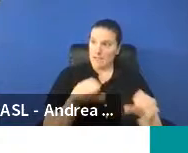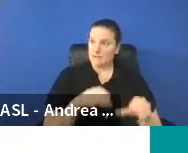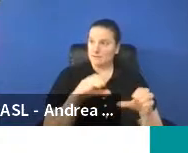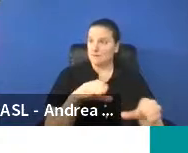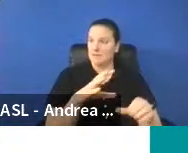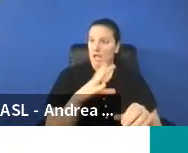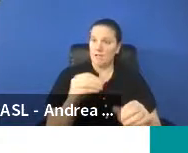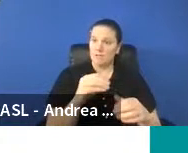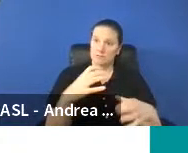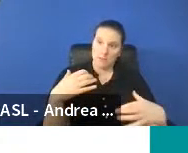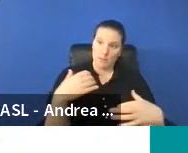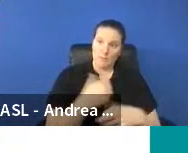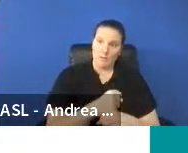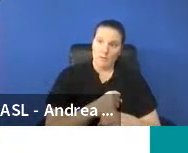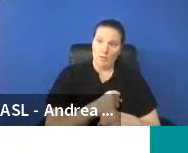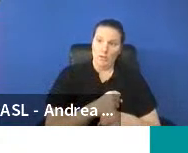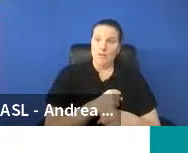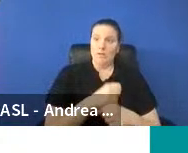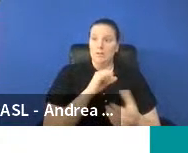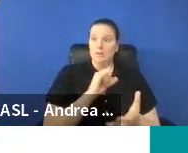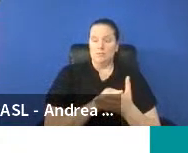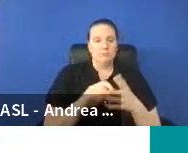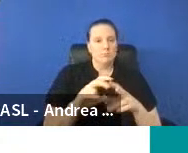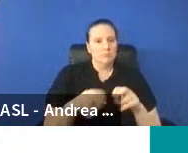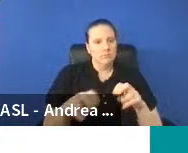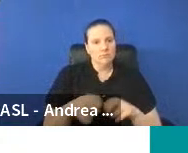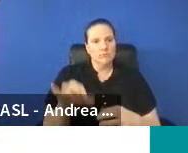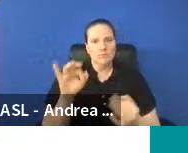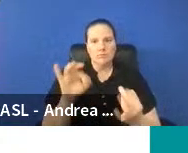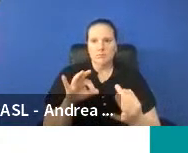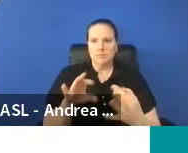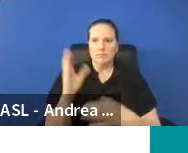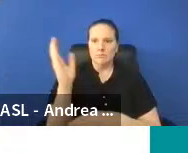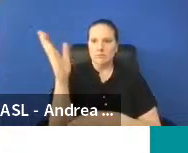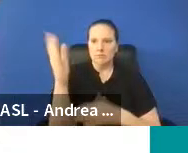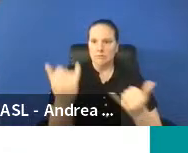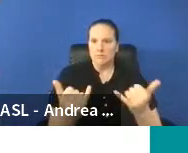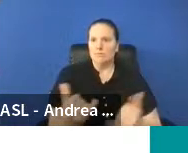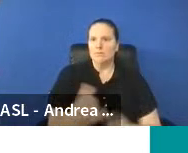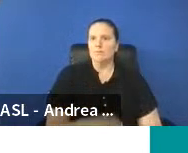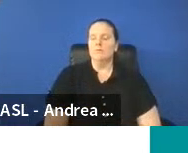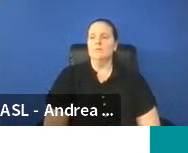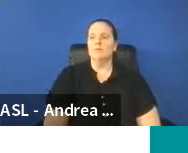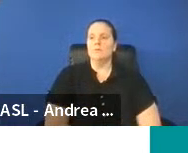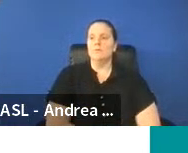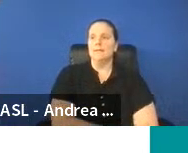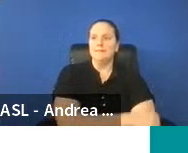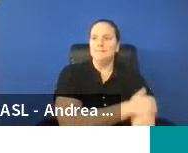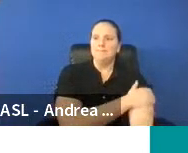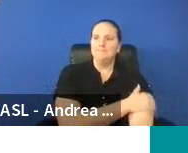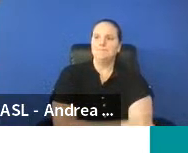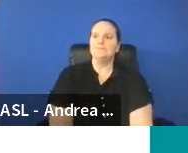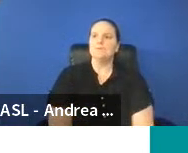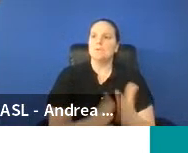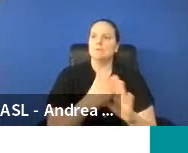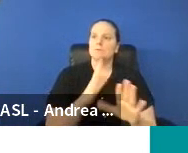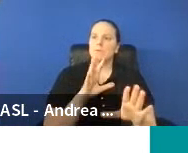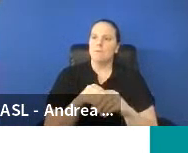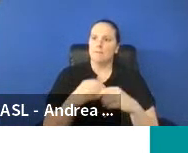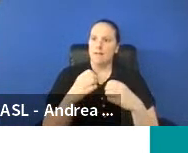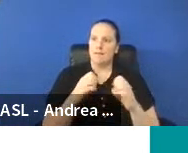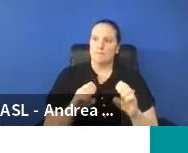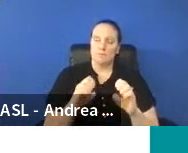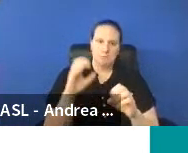as well as summarizing and analyzing the feedback being presented today. Community engagement efforts